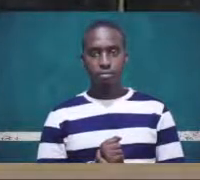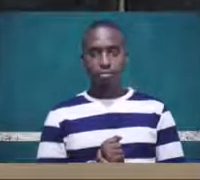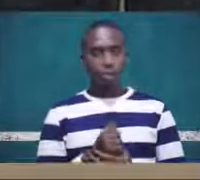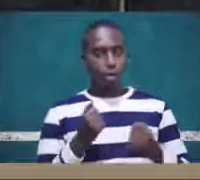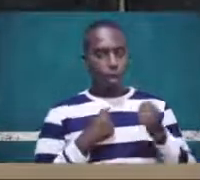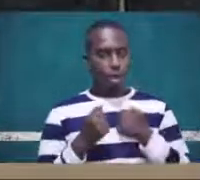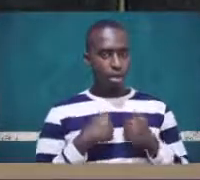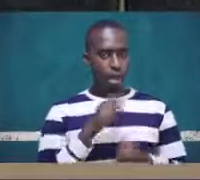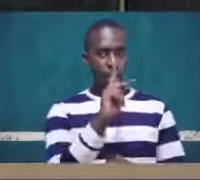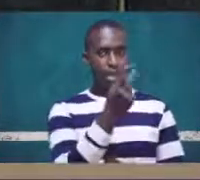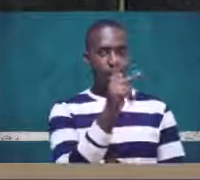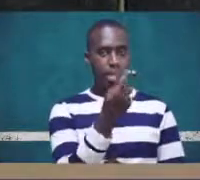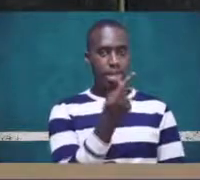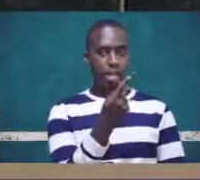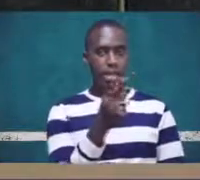Rwanda, Kenya,